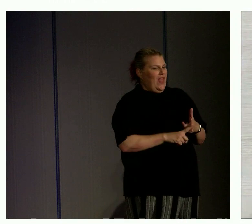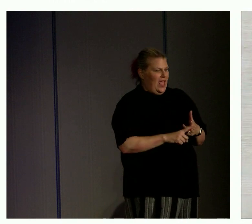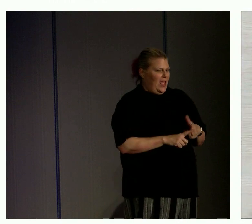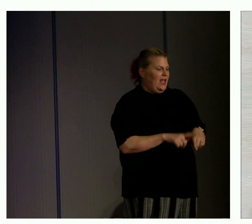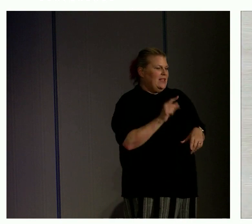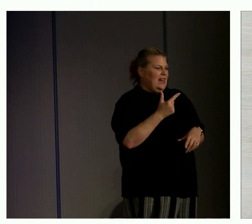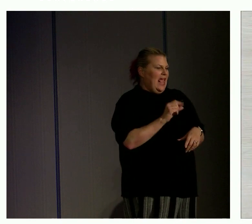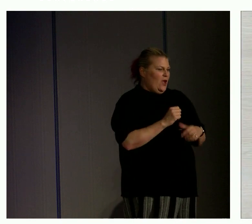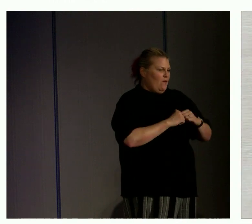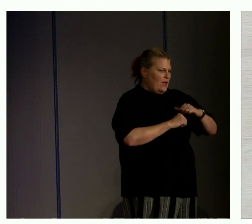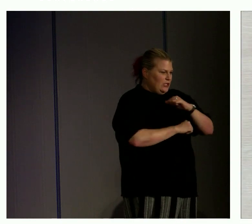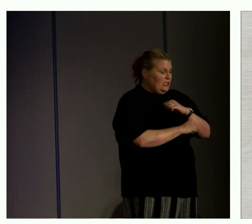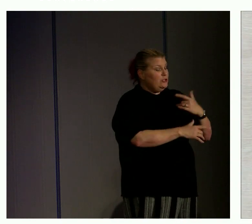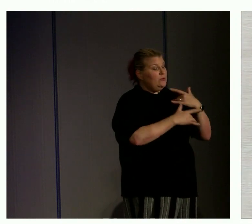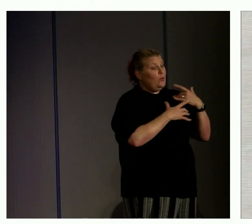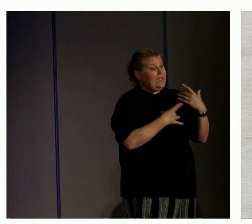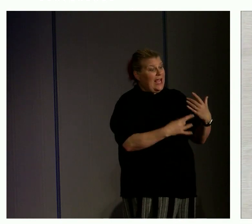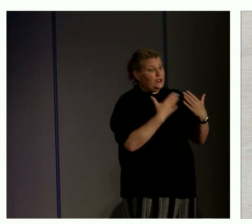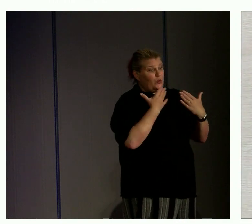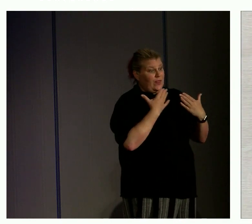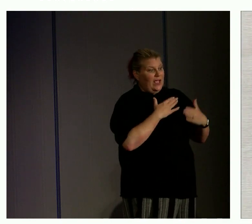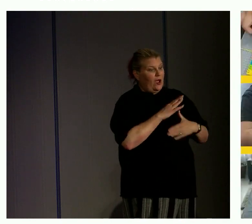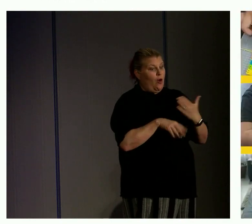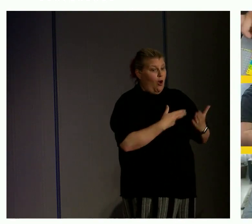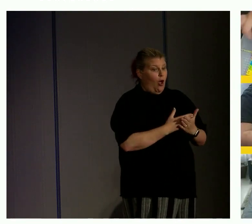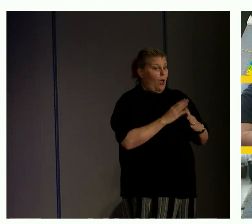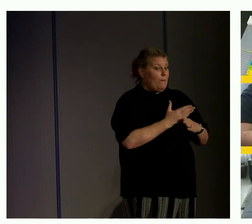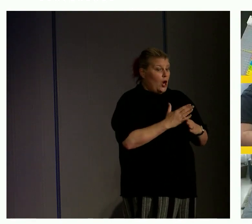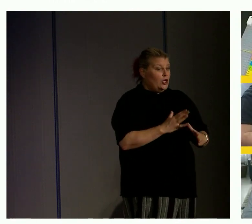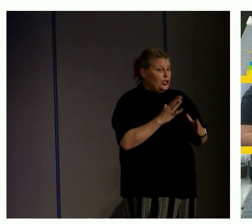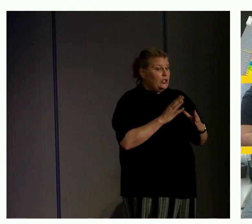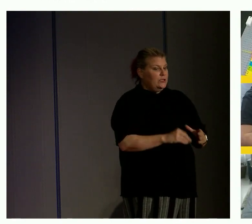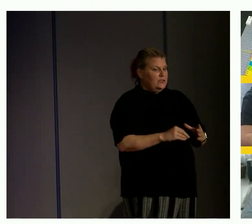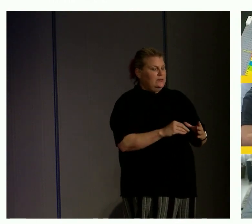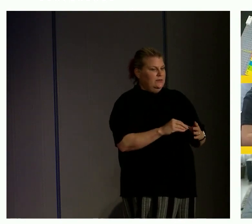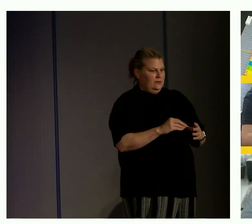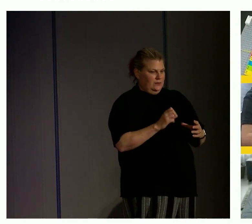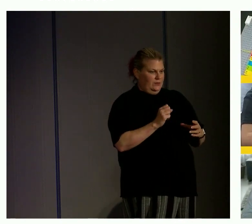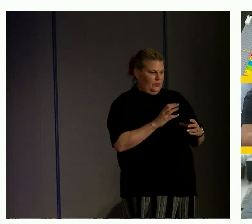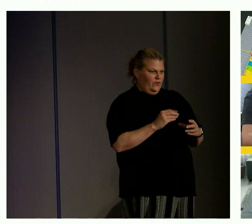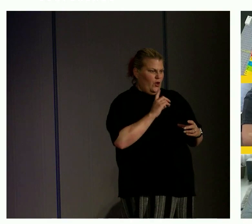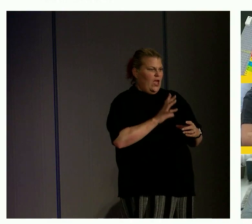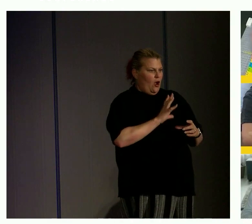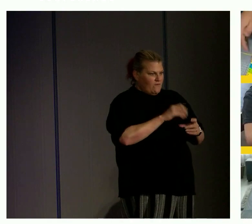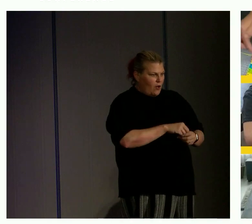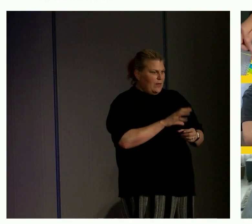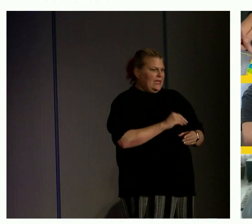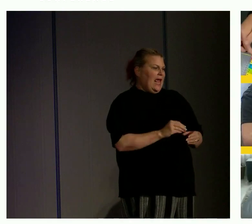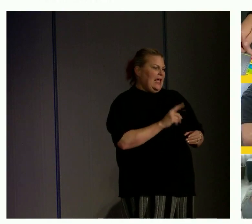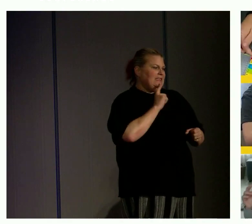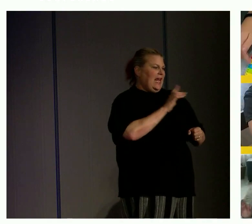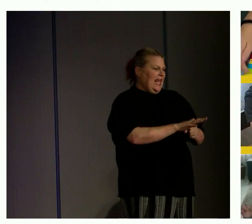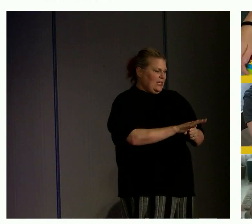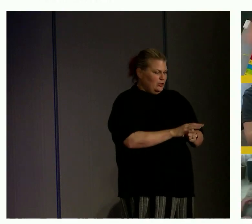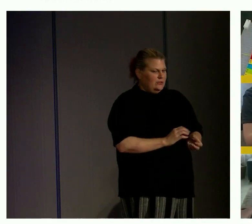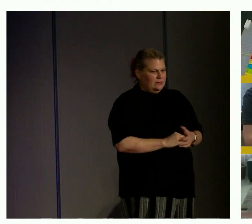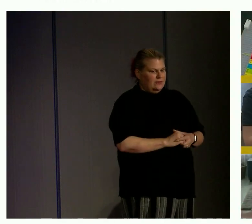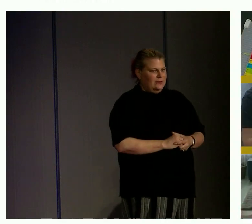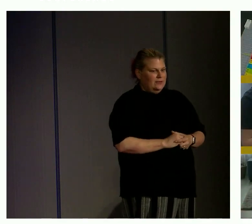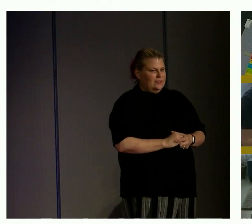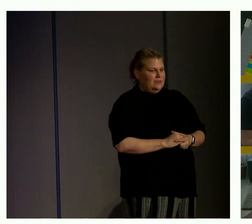Foundation would like to thank all partners and practitioners for their involvement and dedication.